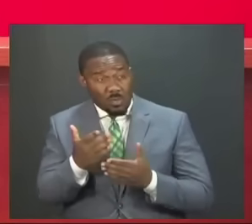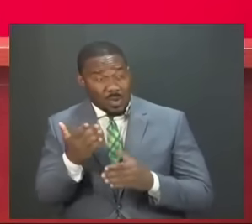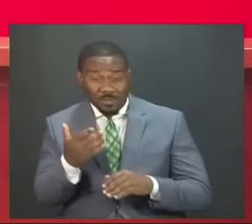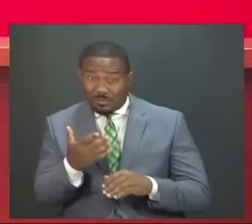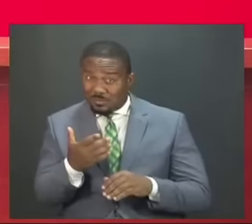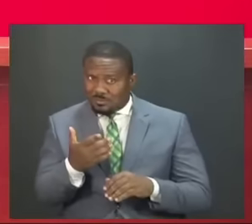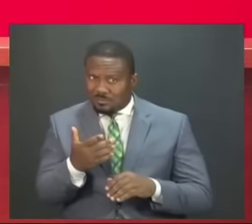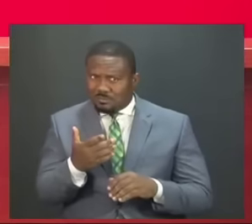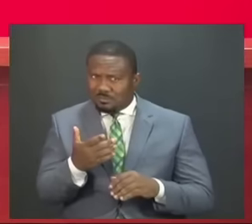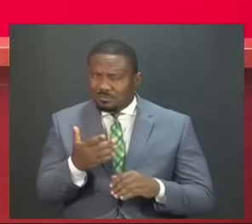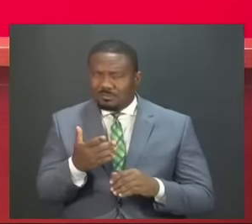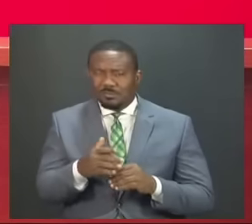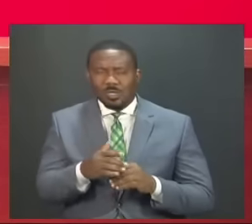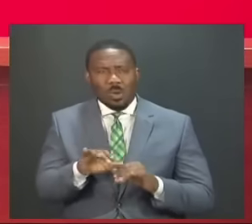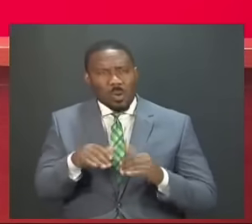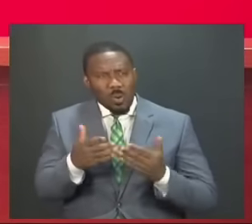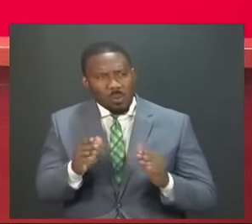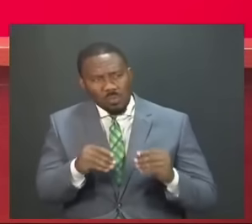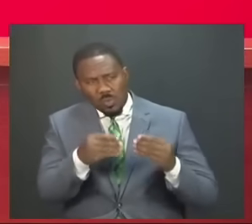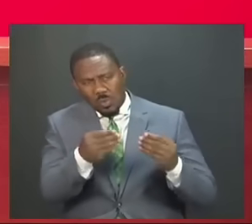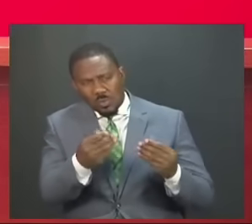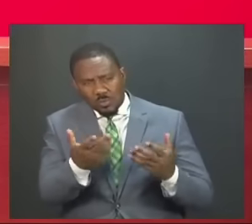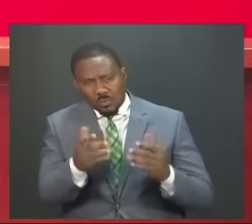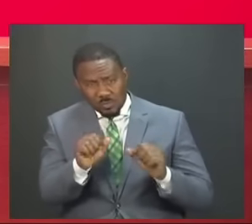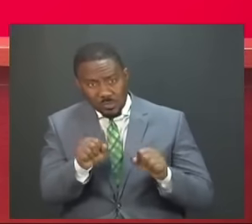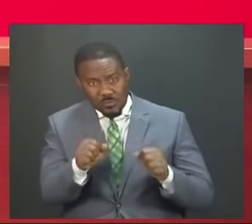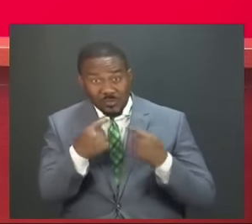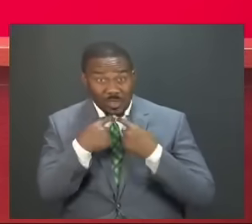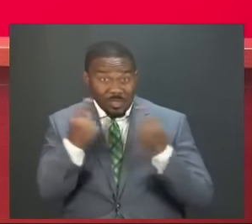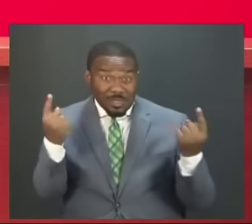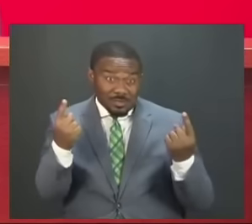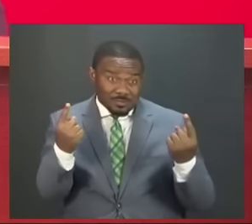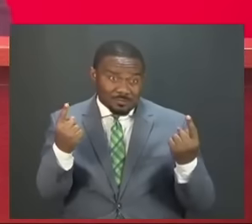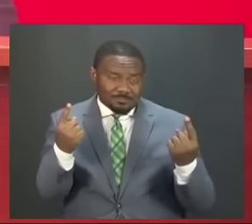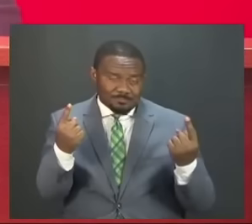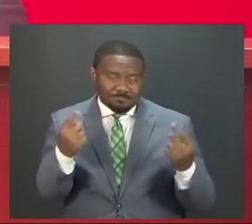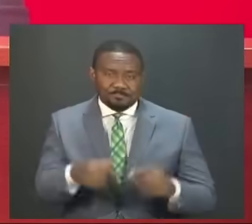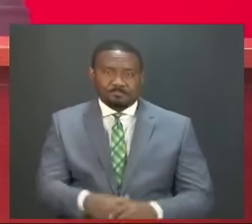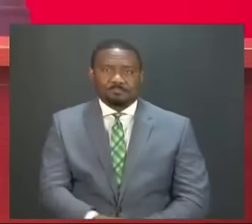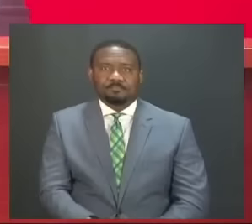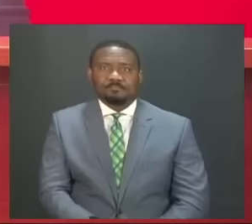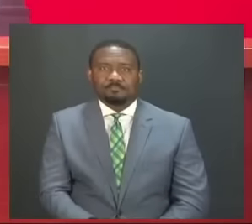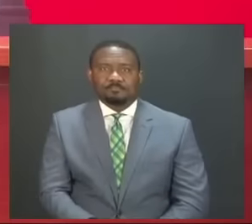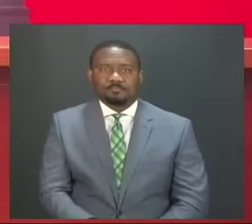effect or enabling effect to be given to the declarations it has made.